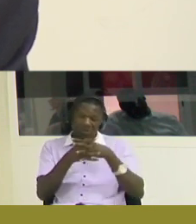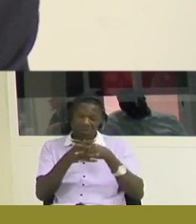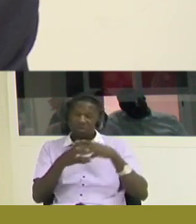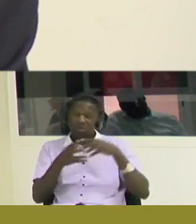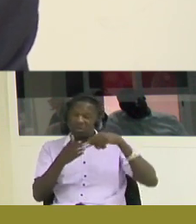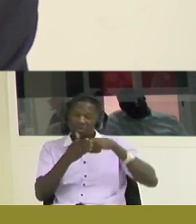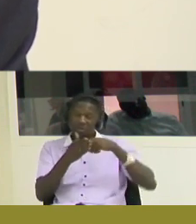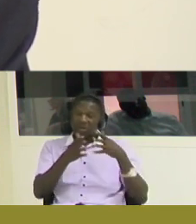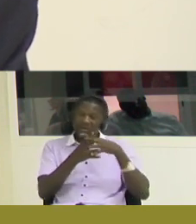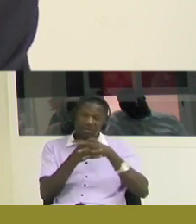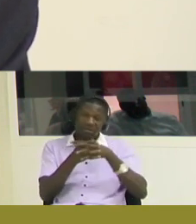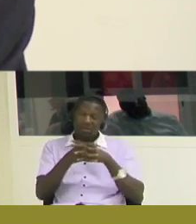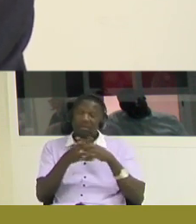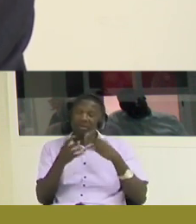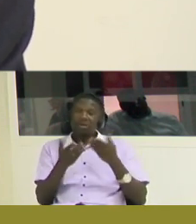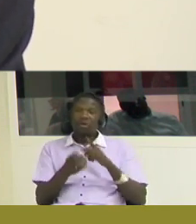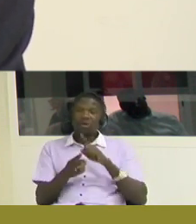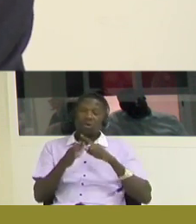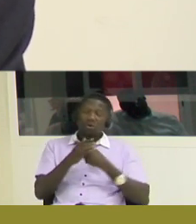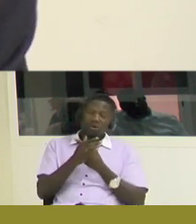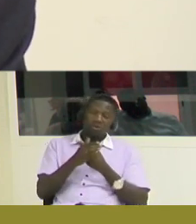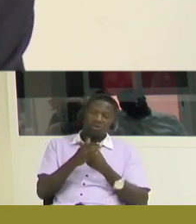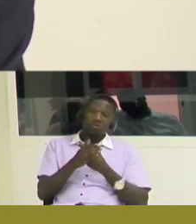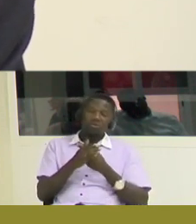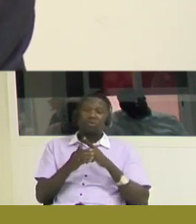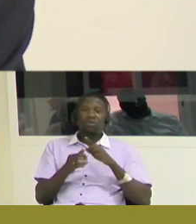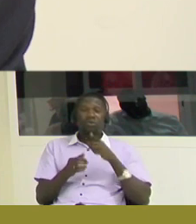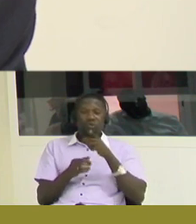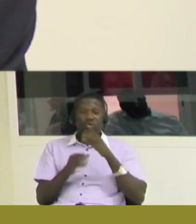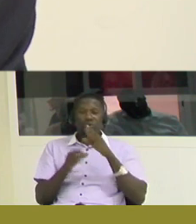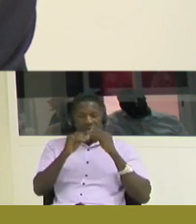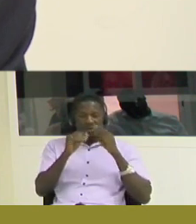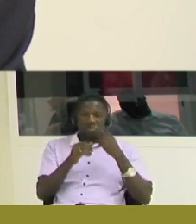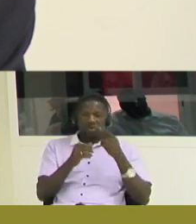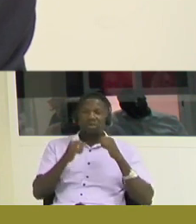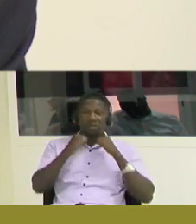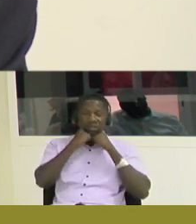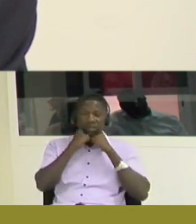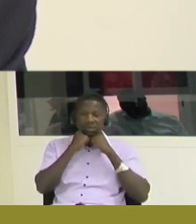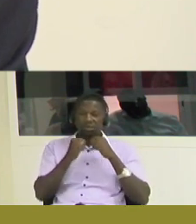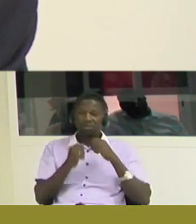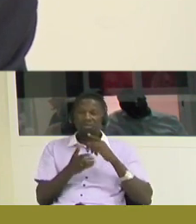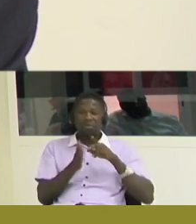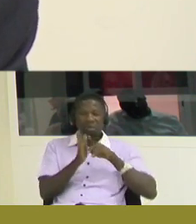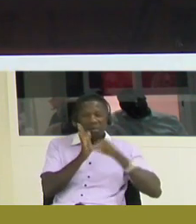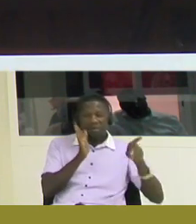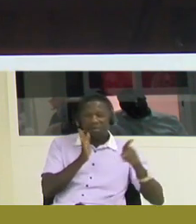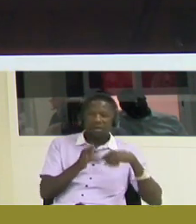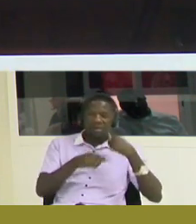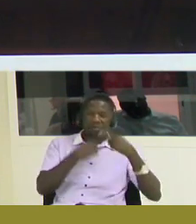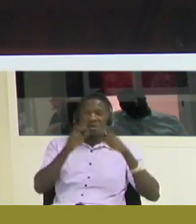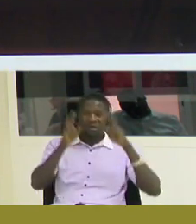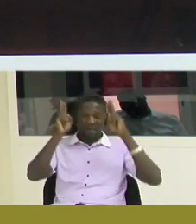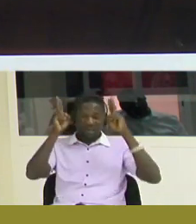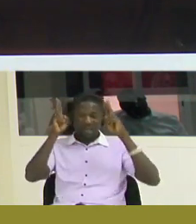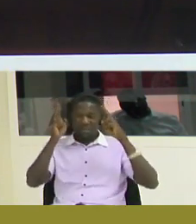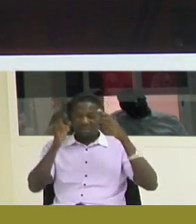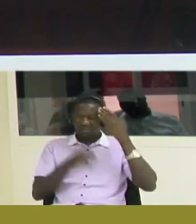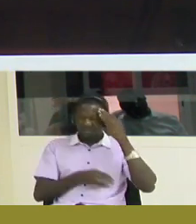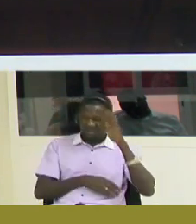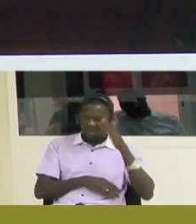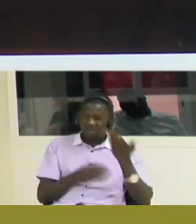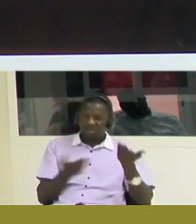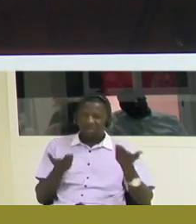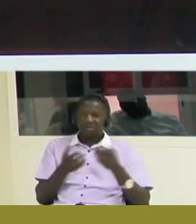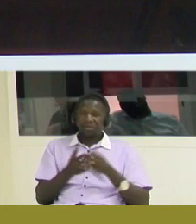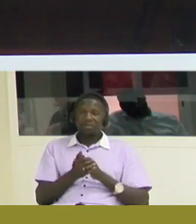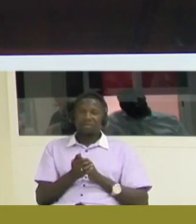Senna's arrest or did you talk to Santa privately about the Jameson our concern no sir I did not I